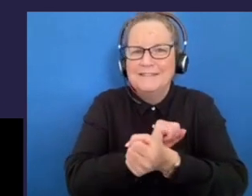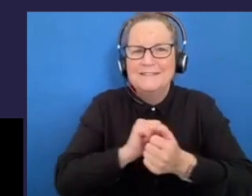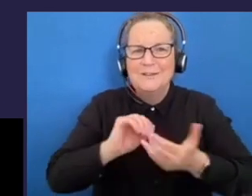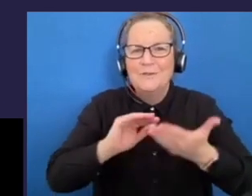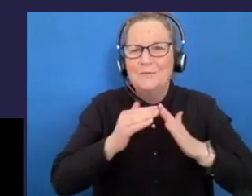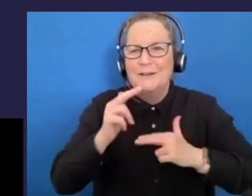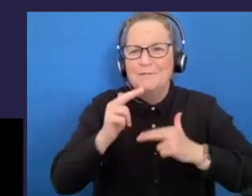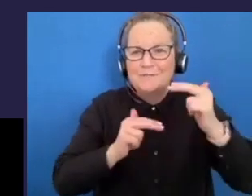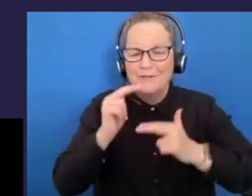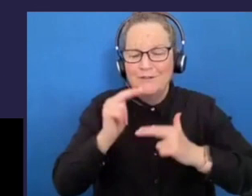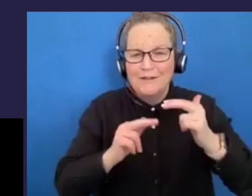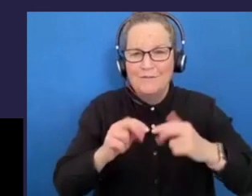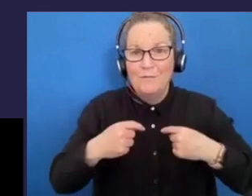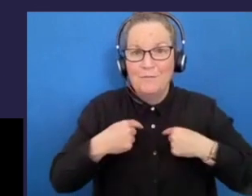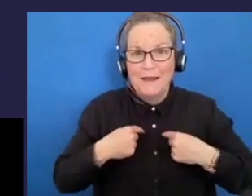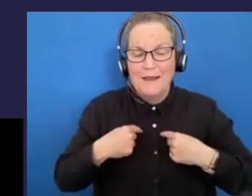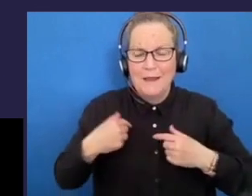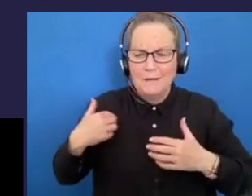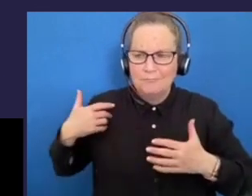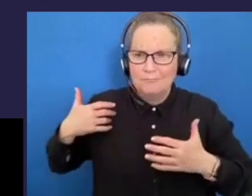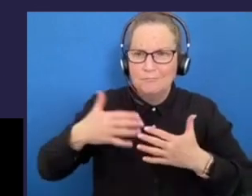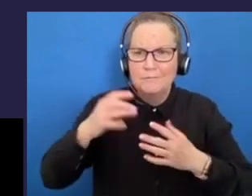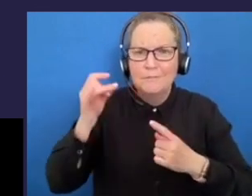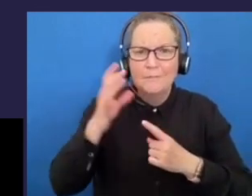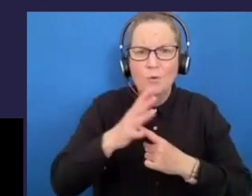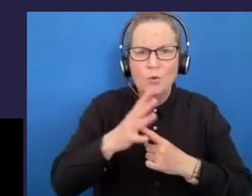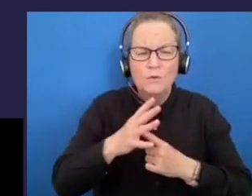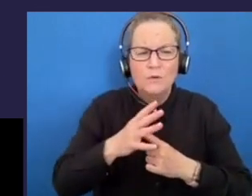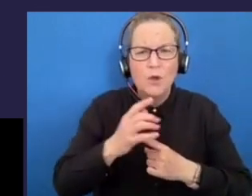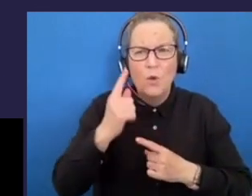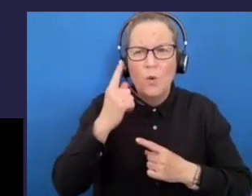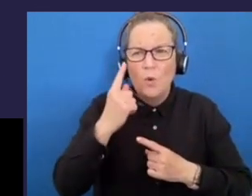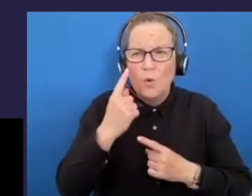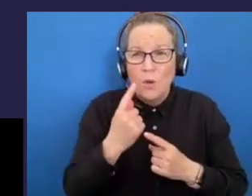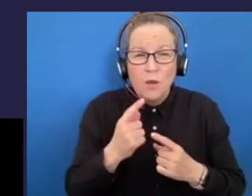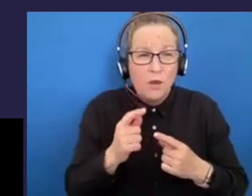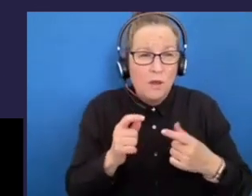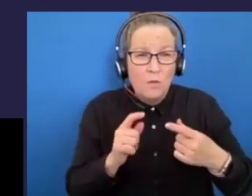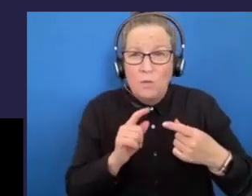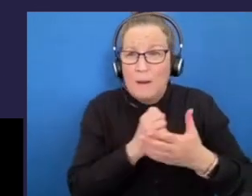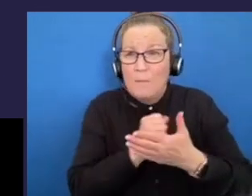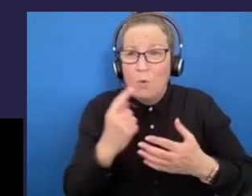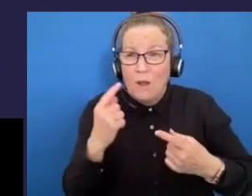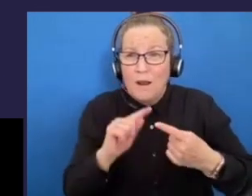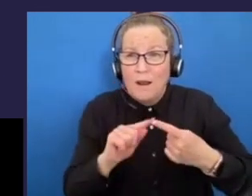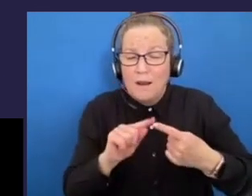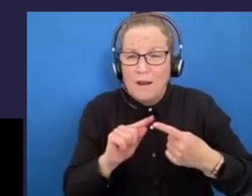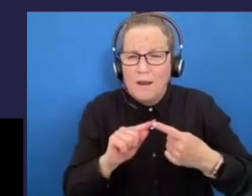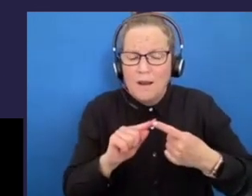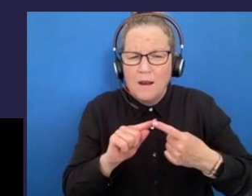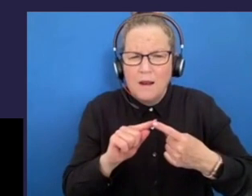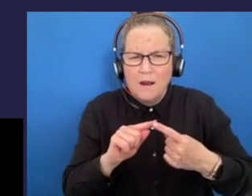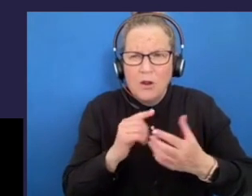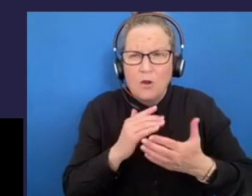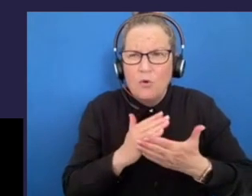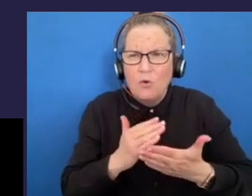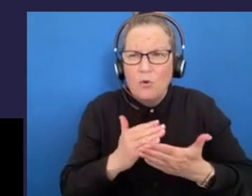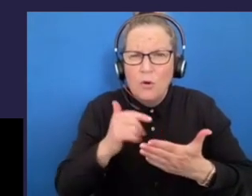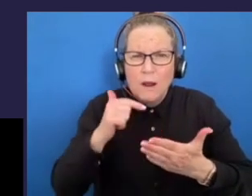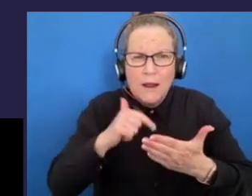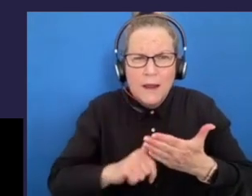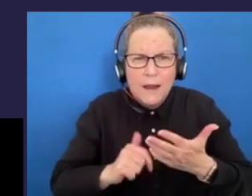me, been important. One is deep listening. I can't imagine that any of us could ever in our